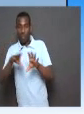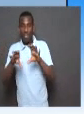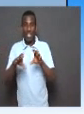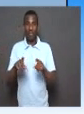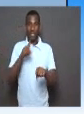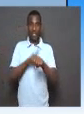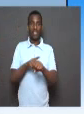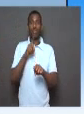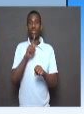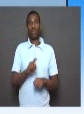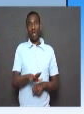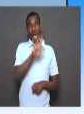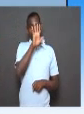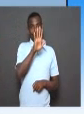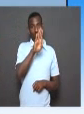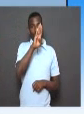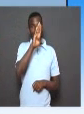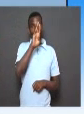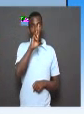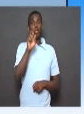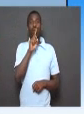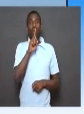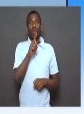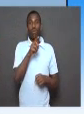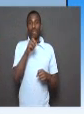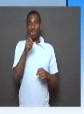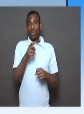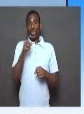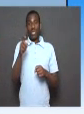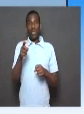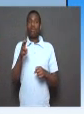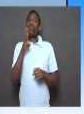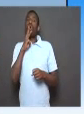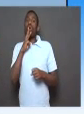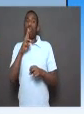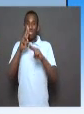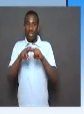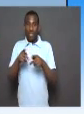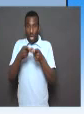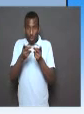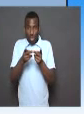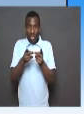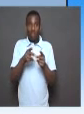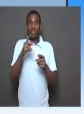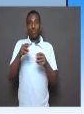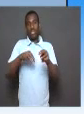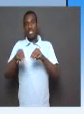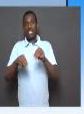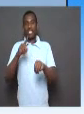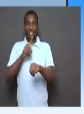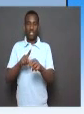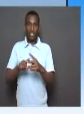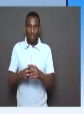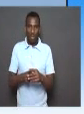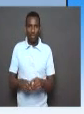freely to any location within the vial. These particles may